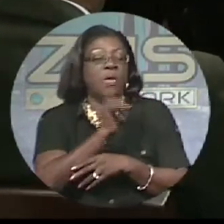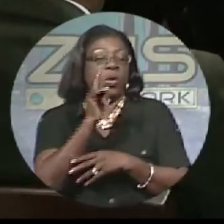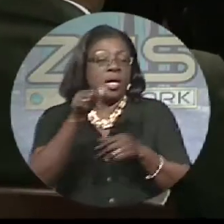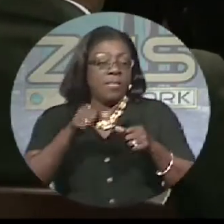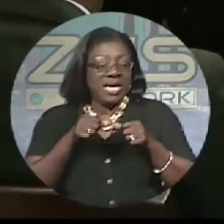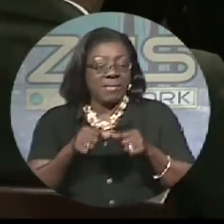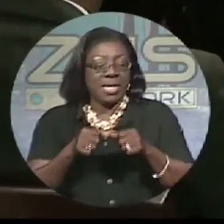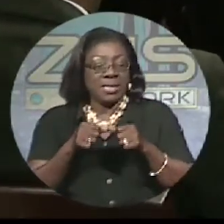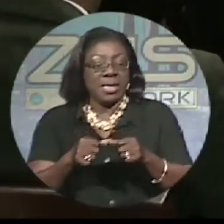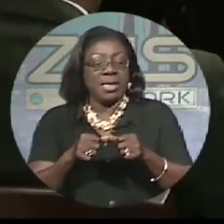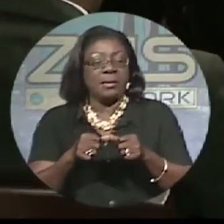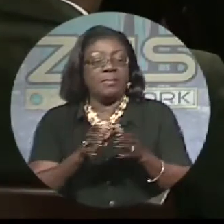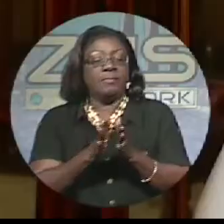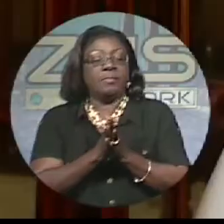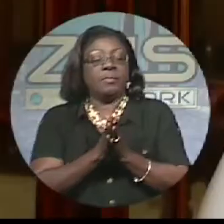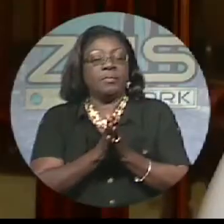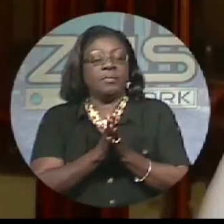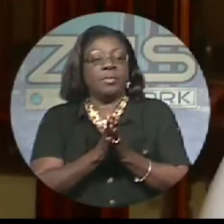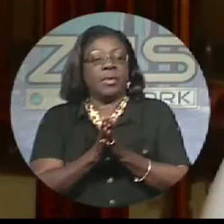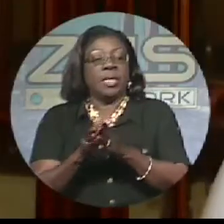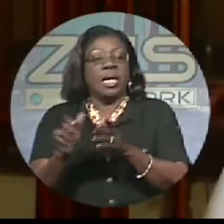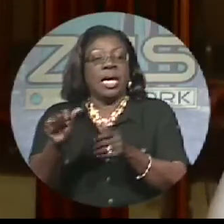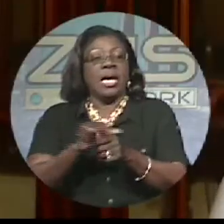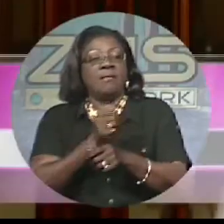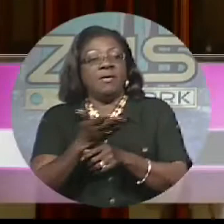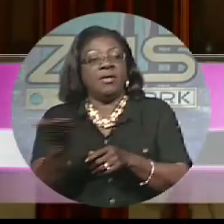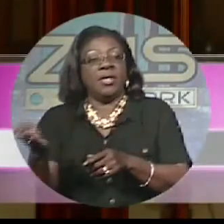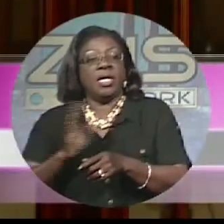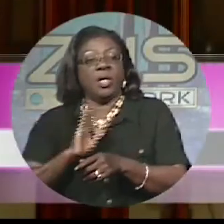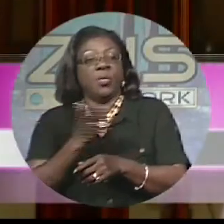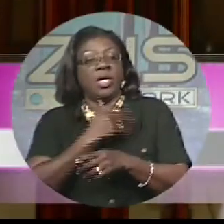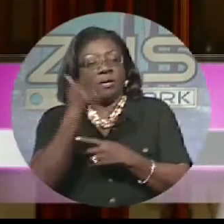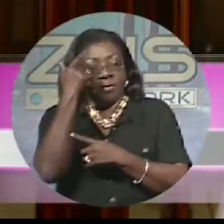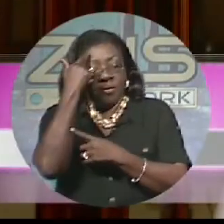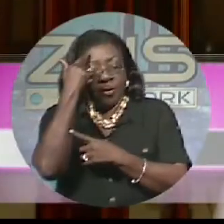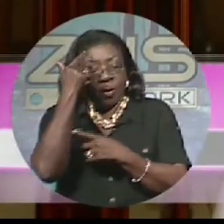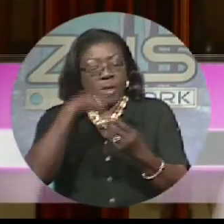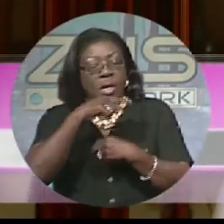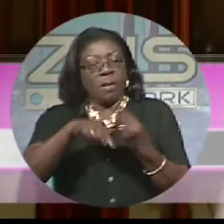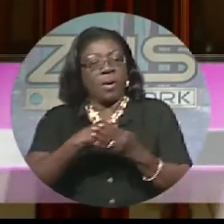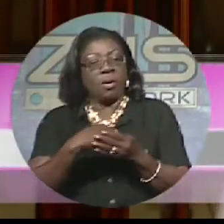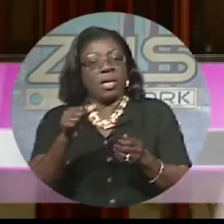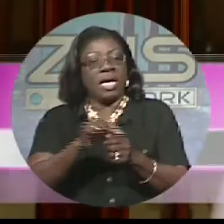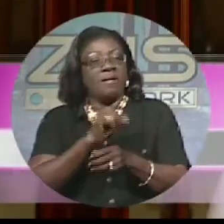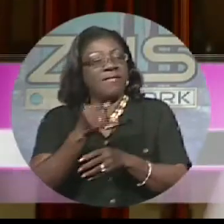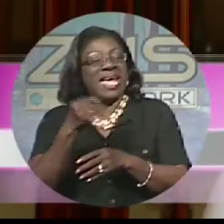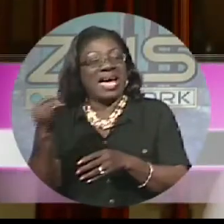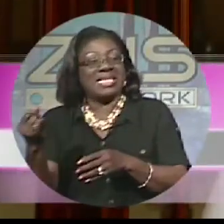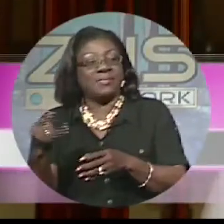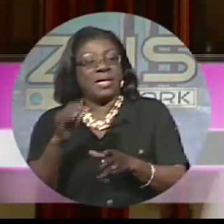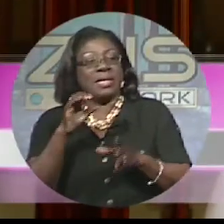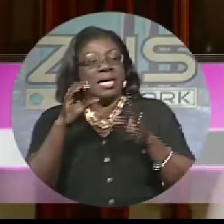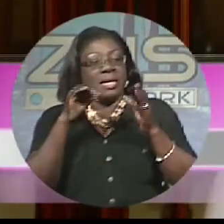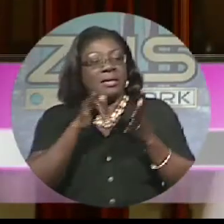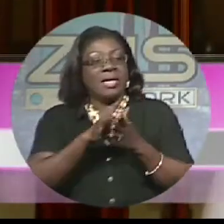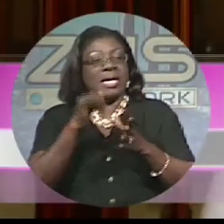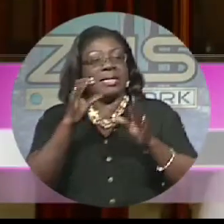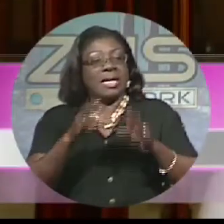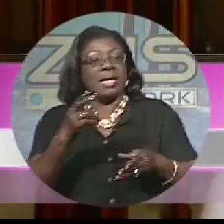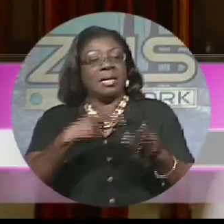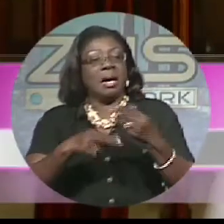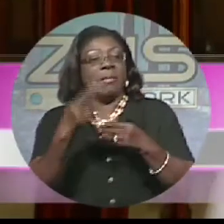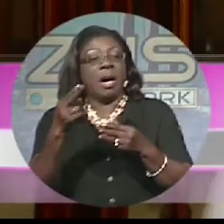to enforce a regulated industry. Everything we have thought about, every aspect that can come up, and we